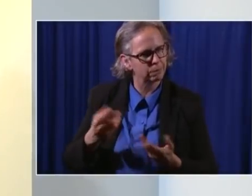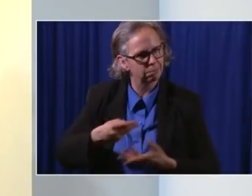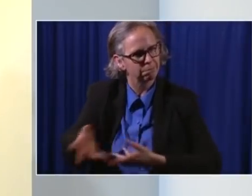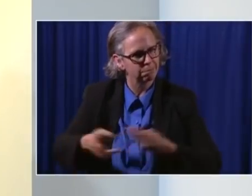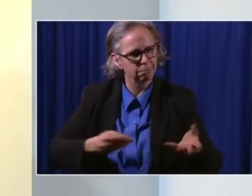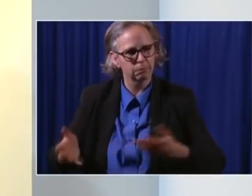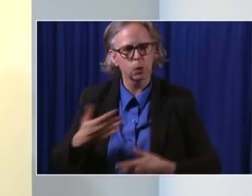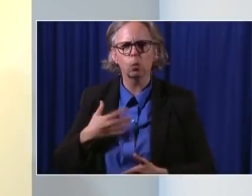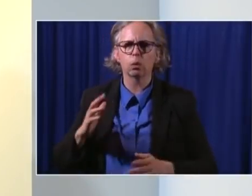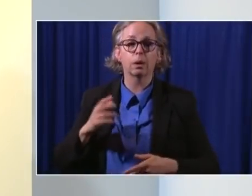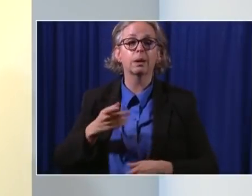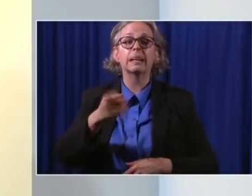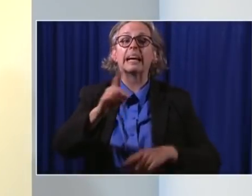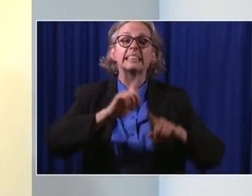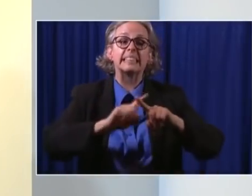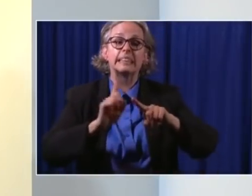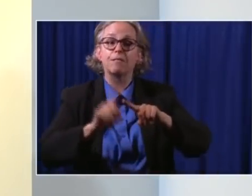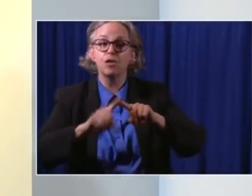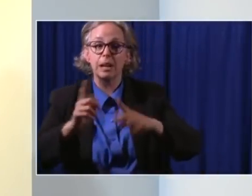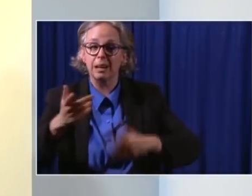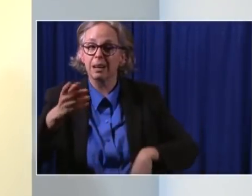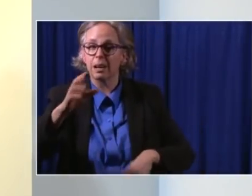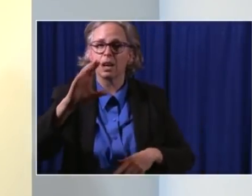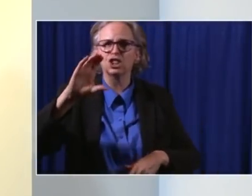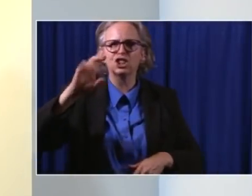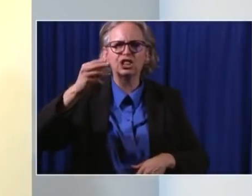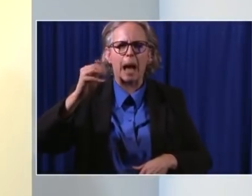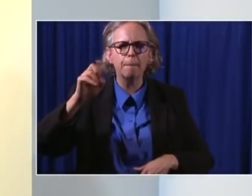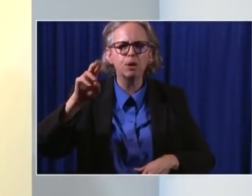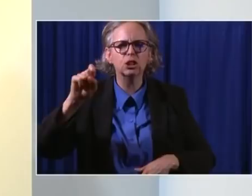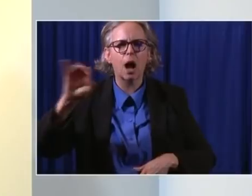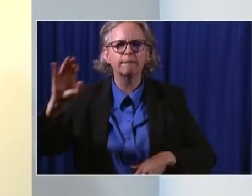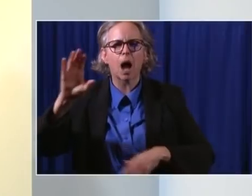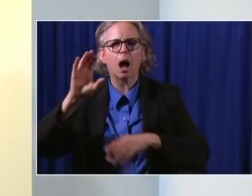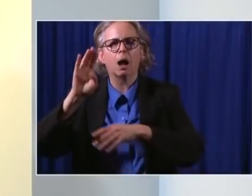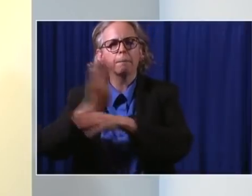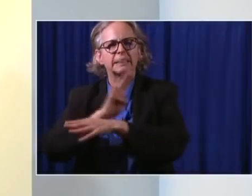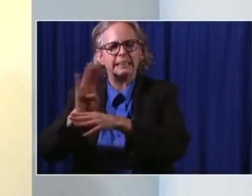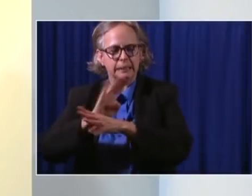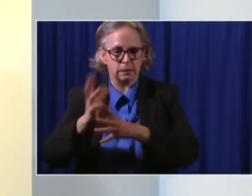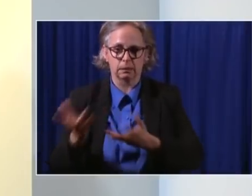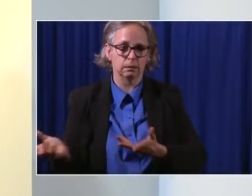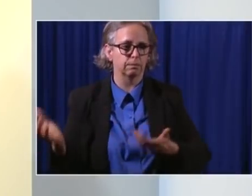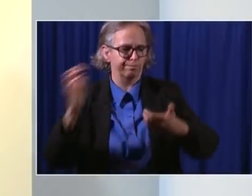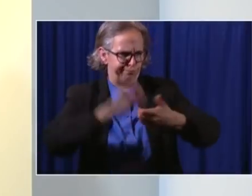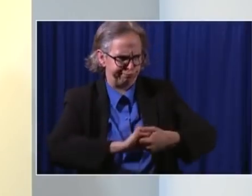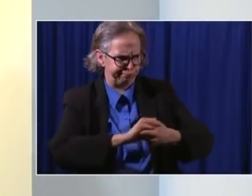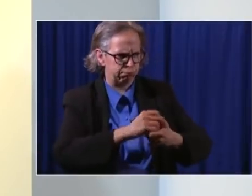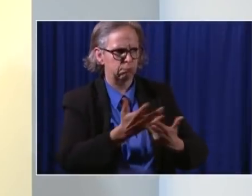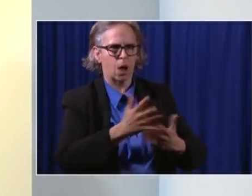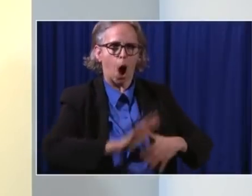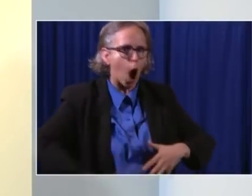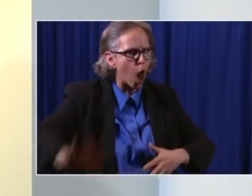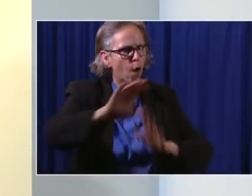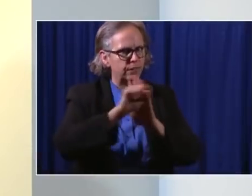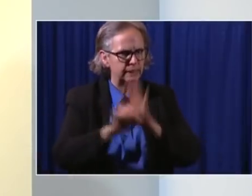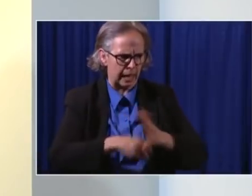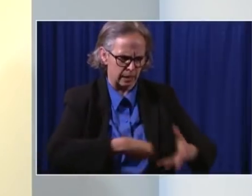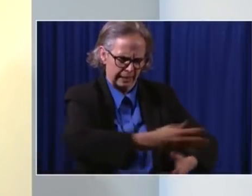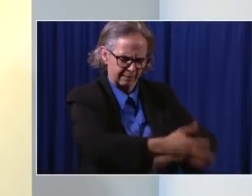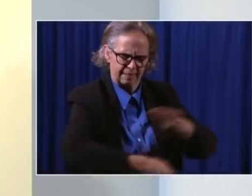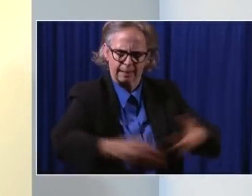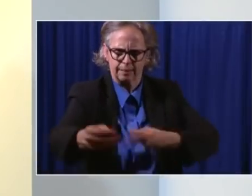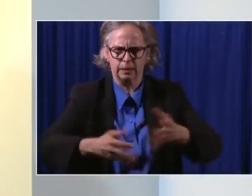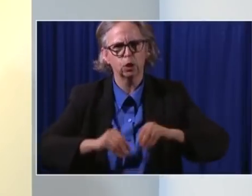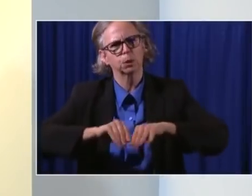Commerce's and urban leagues across the state to get that distributed. There is no doubt a